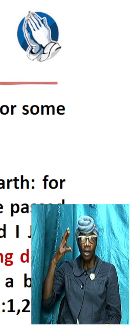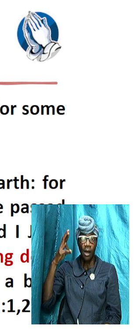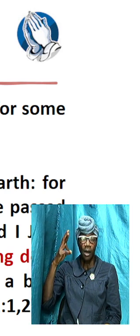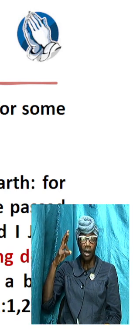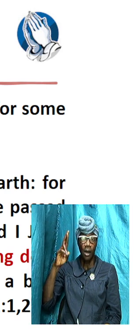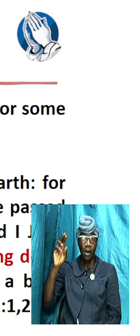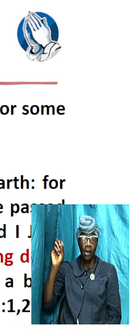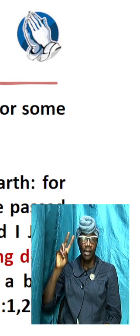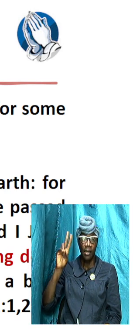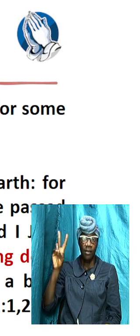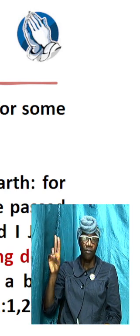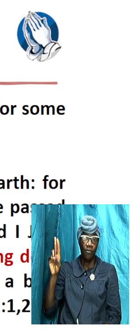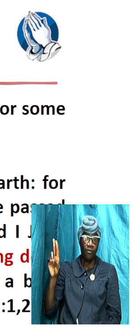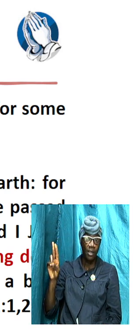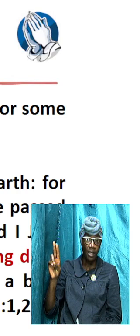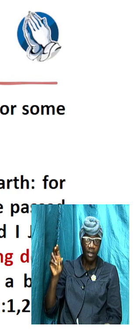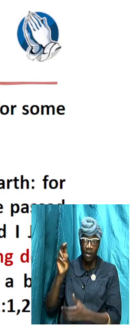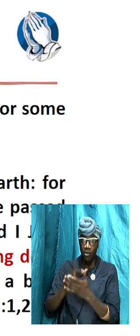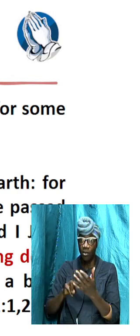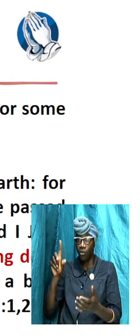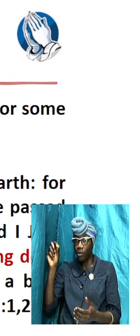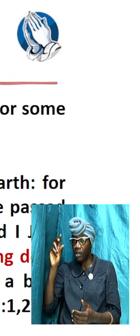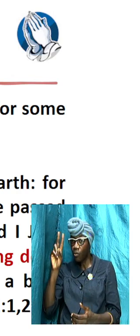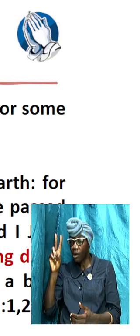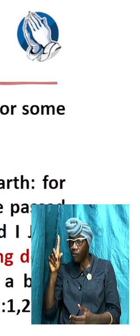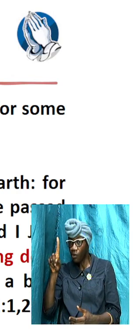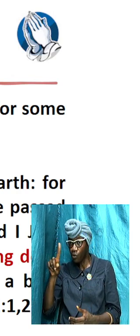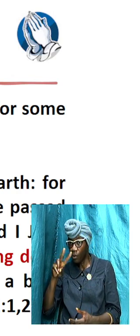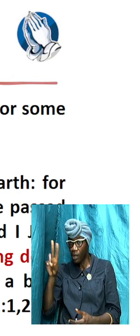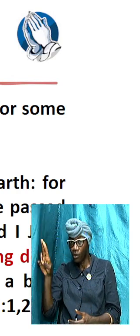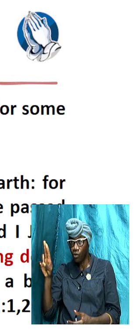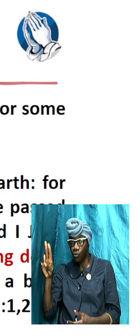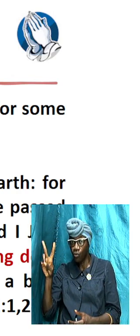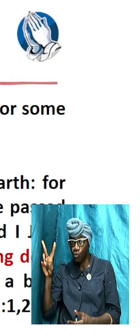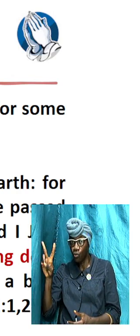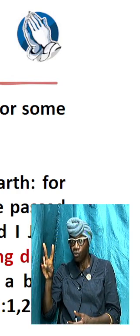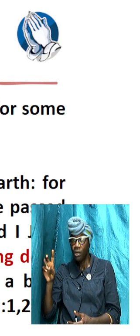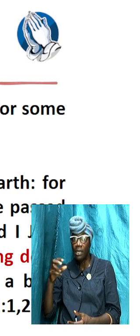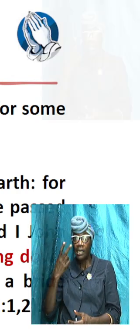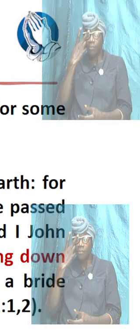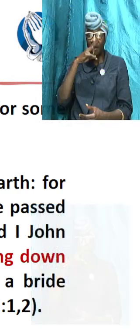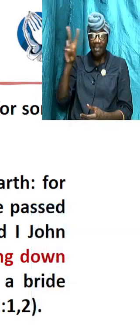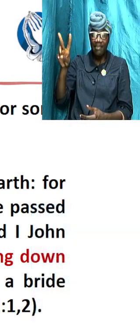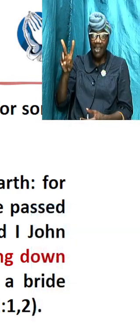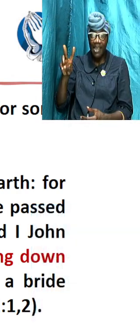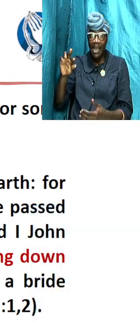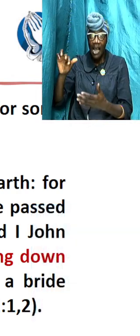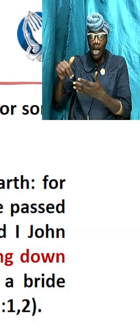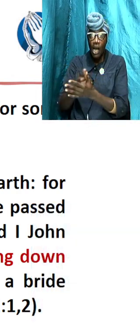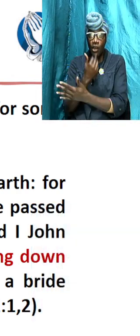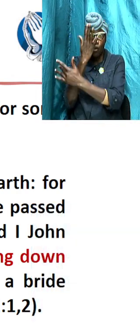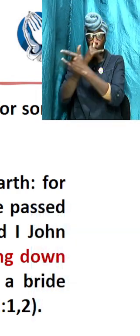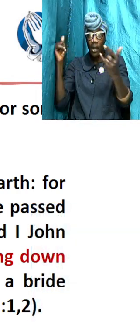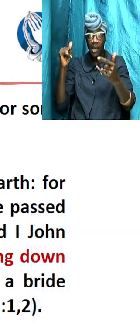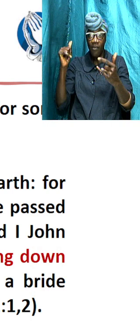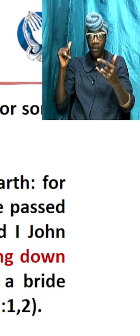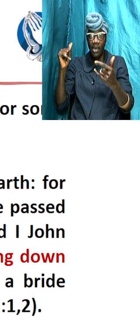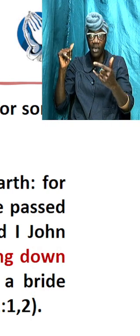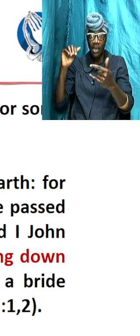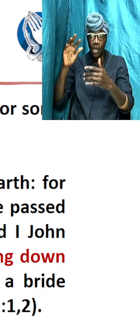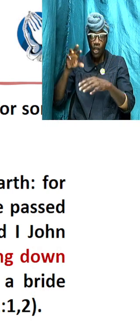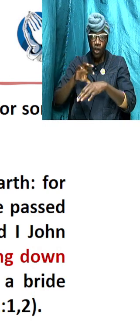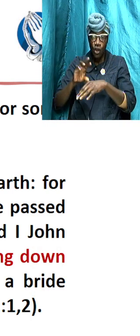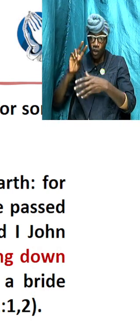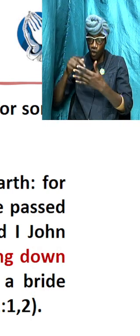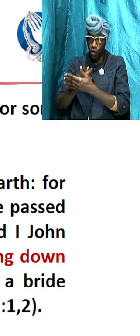1 and 2, and I saw a new heaven and a new earth, for the first heaven and the first earth were passed